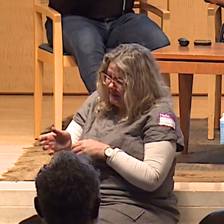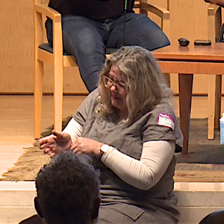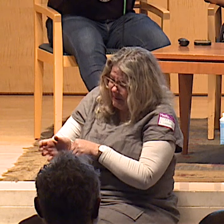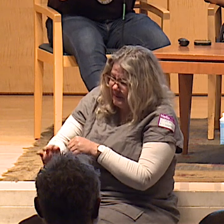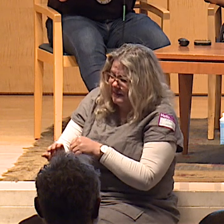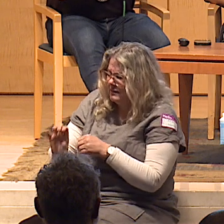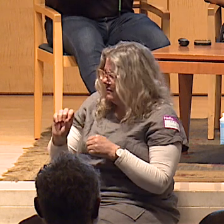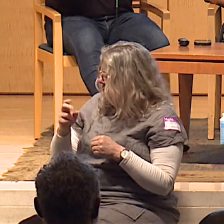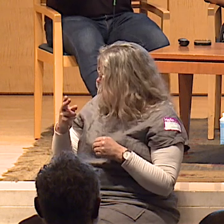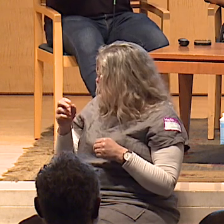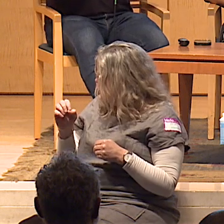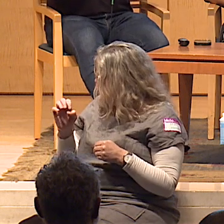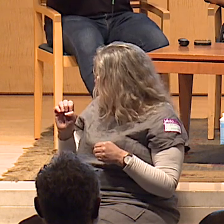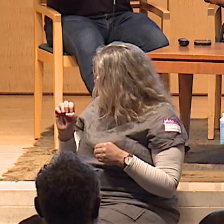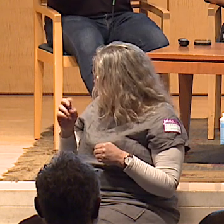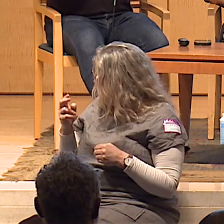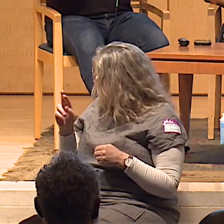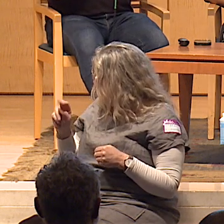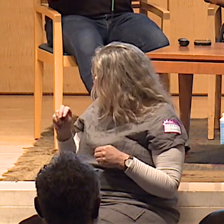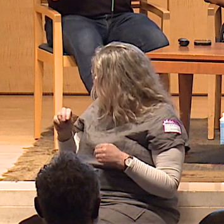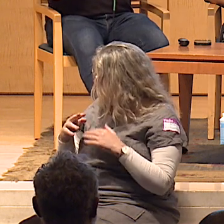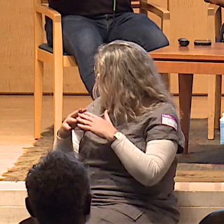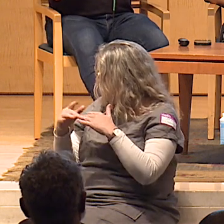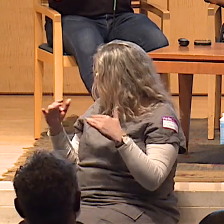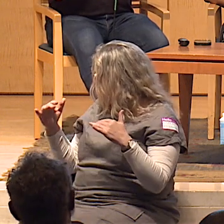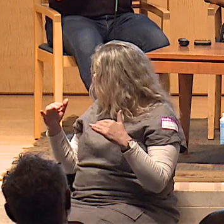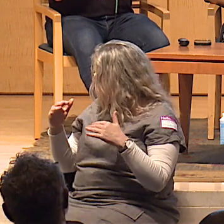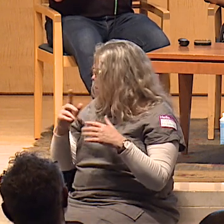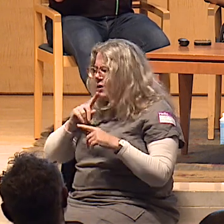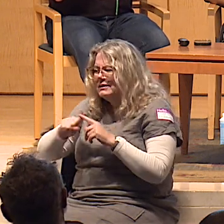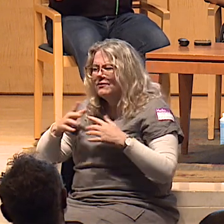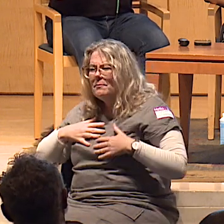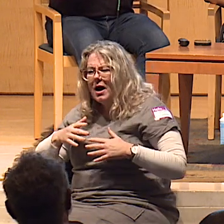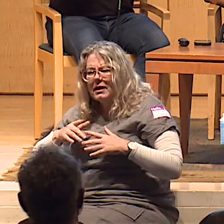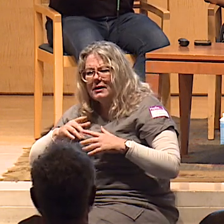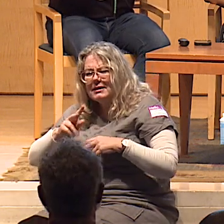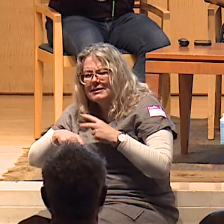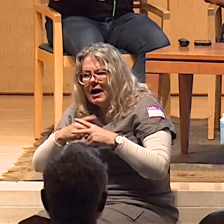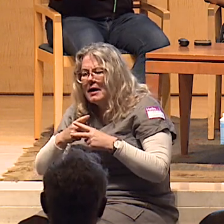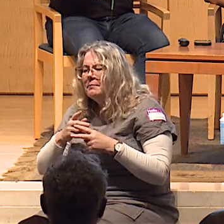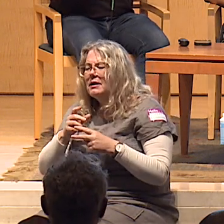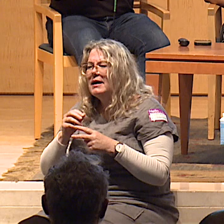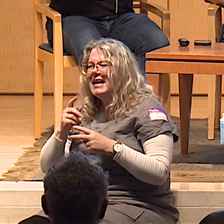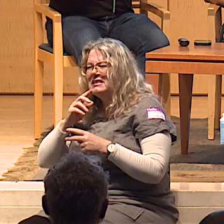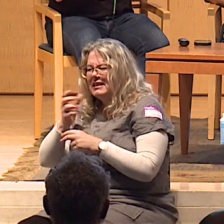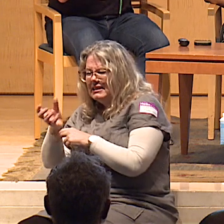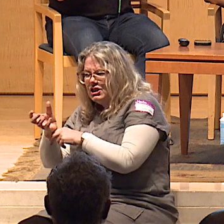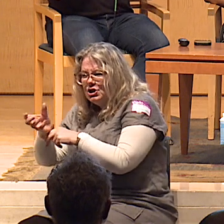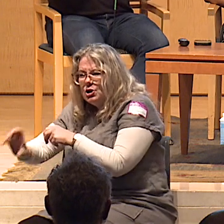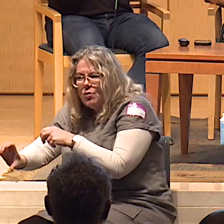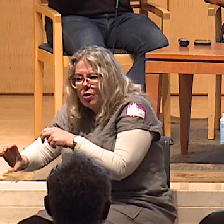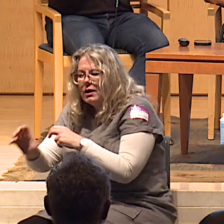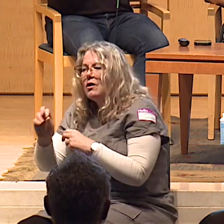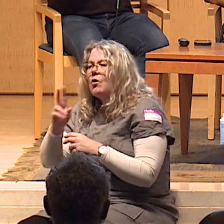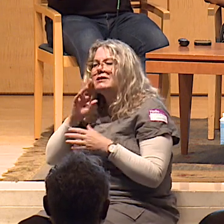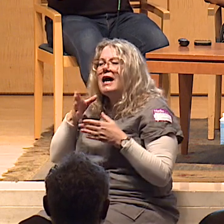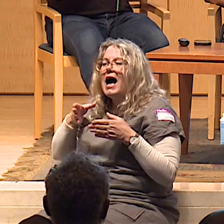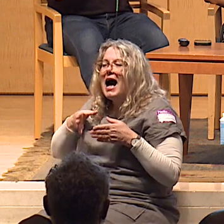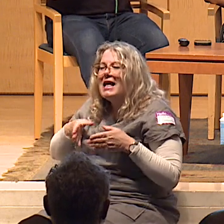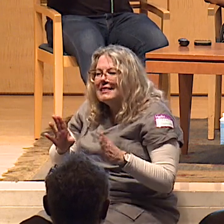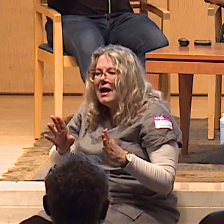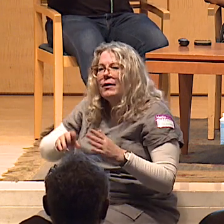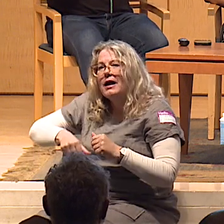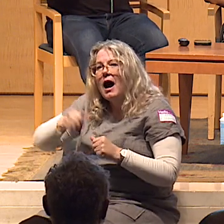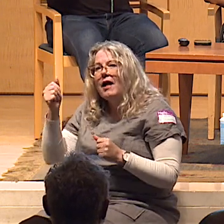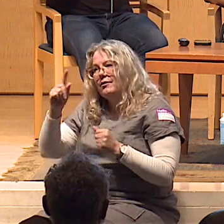is it shoehorning a diversity or of different body types and everything, or is it actually acknowledging and allowing the world to come into your erotic